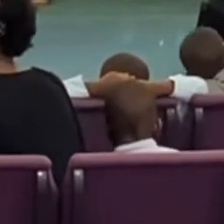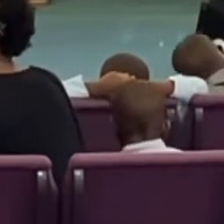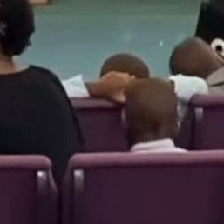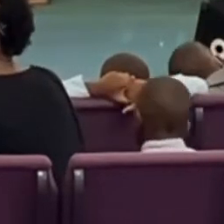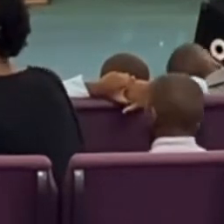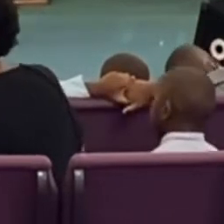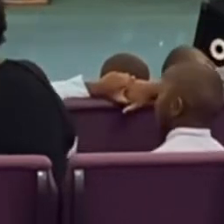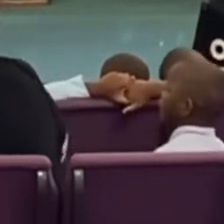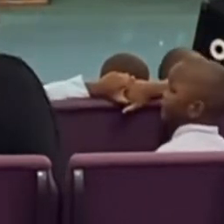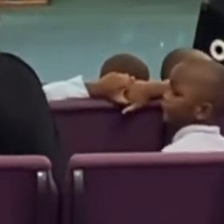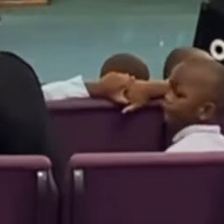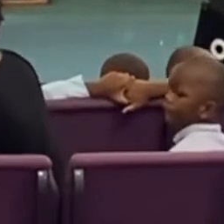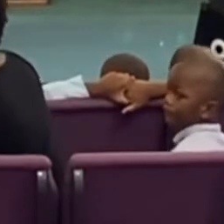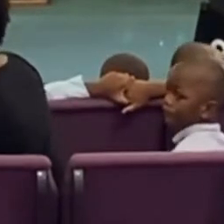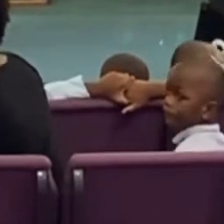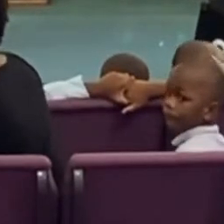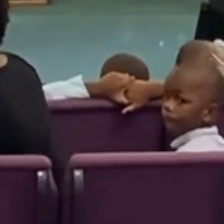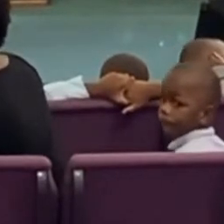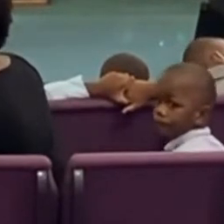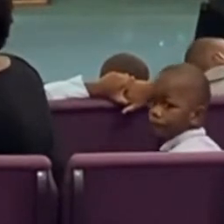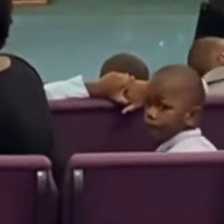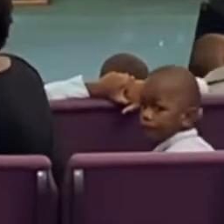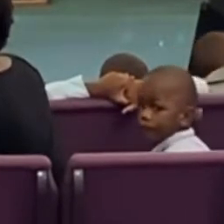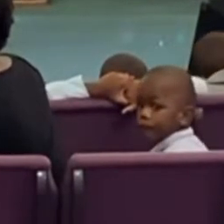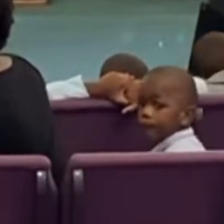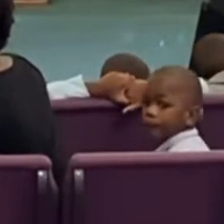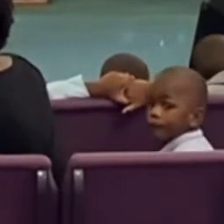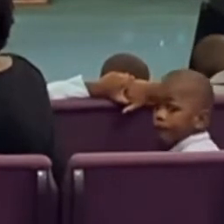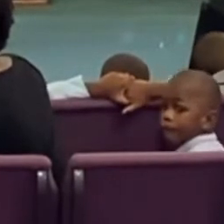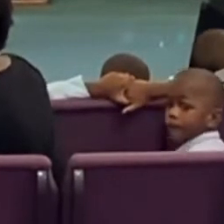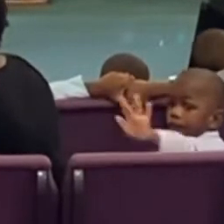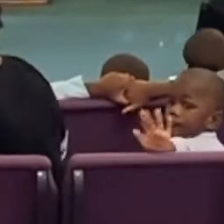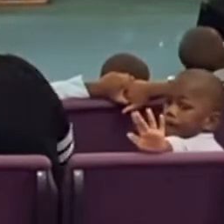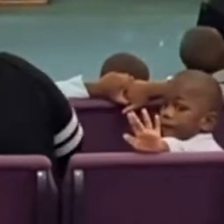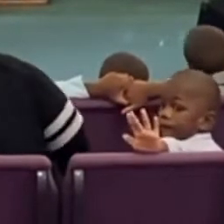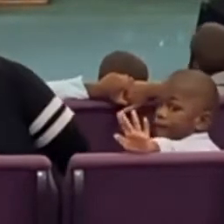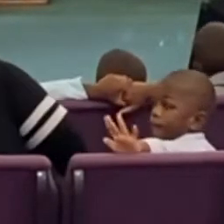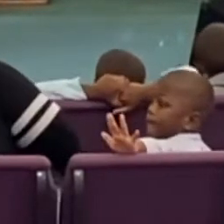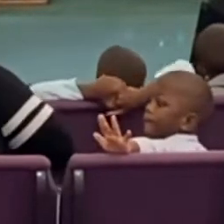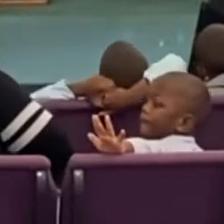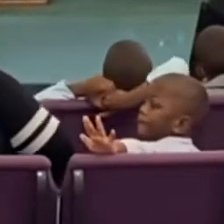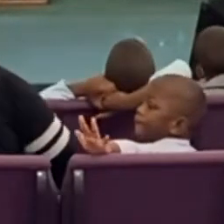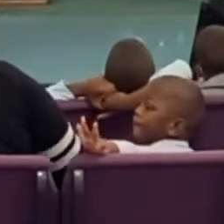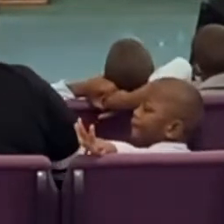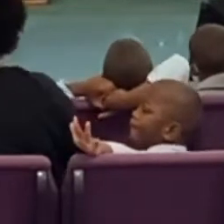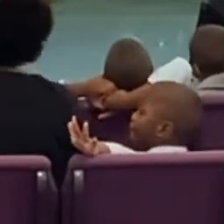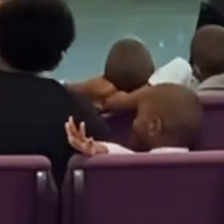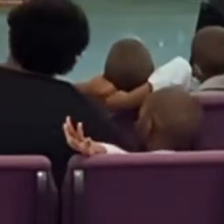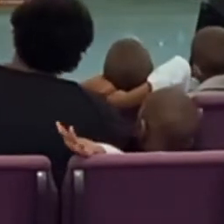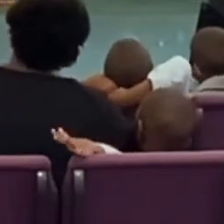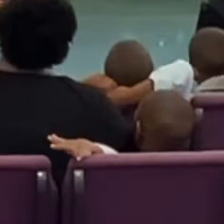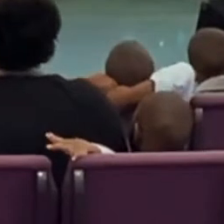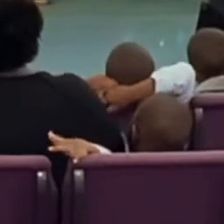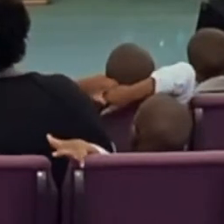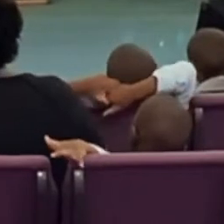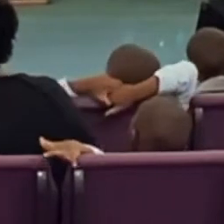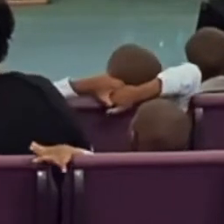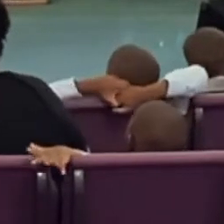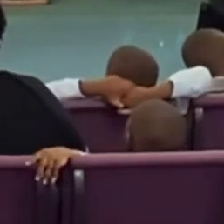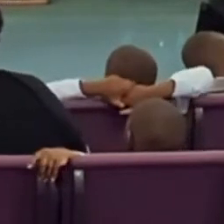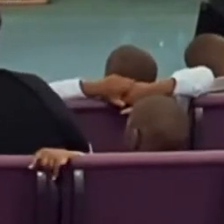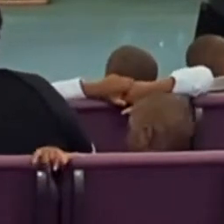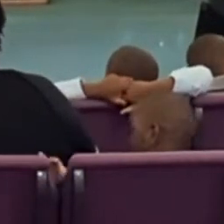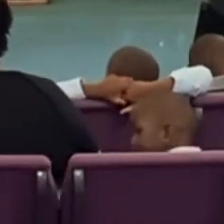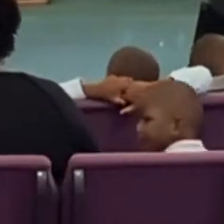it? Doesn't it feel good in here? There's something happening through your smile. Brother Cole, that's ridiculous. No, it's not. You feel it. You